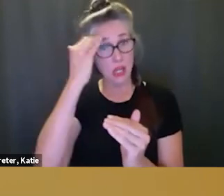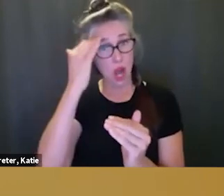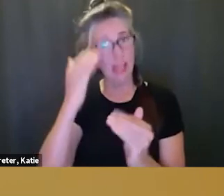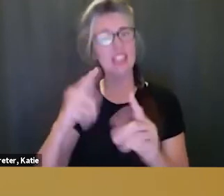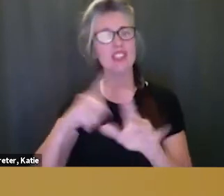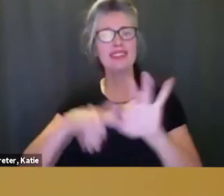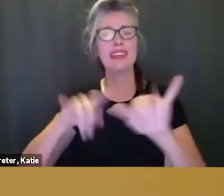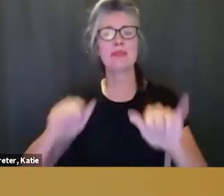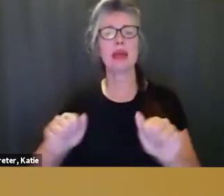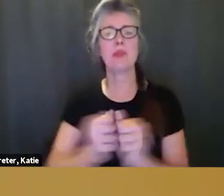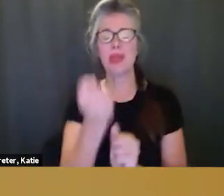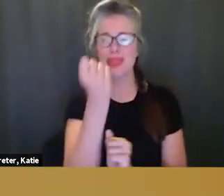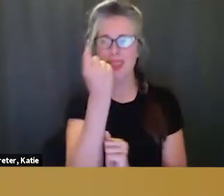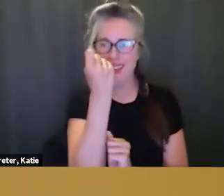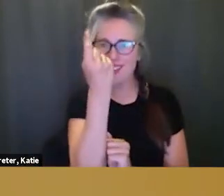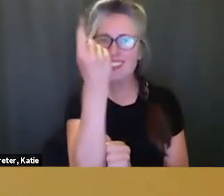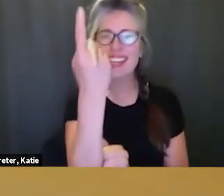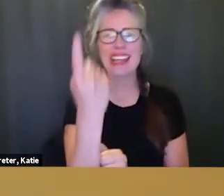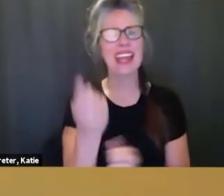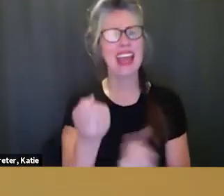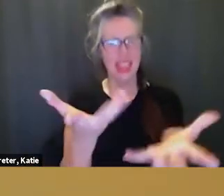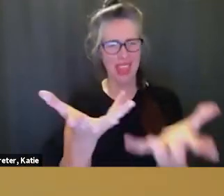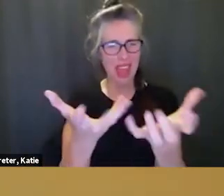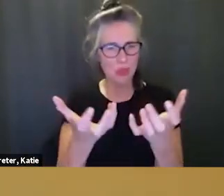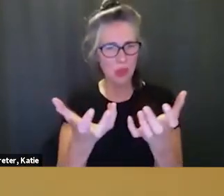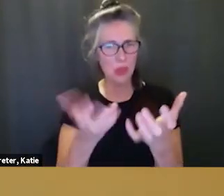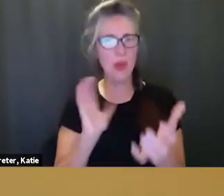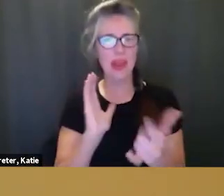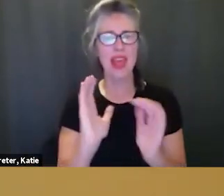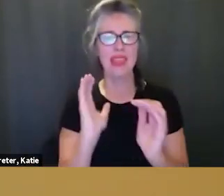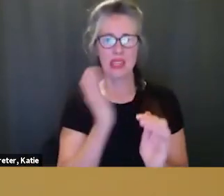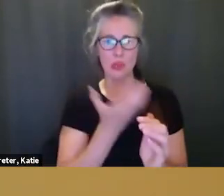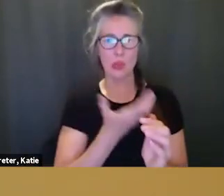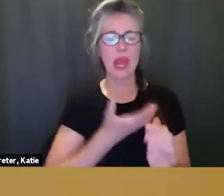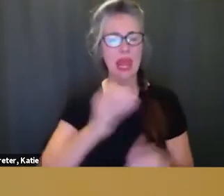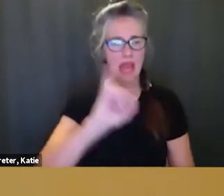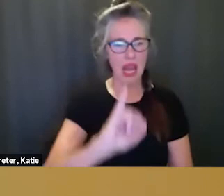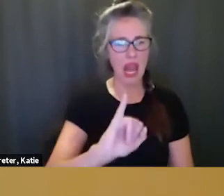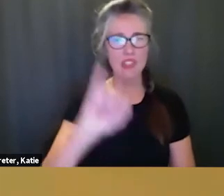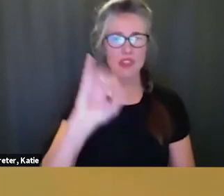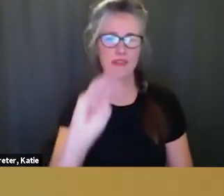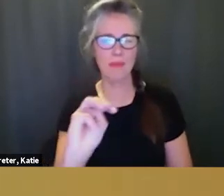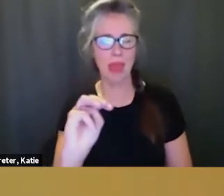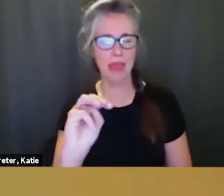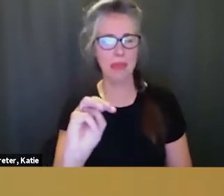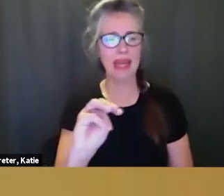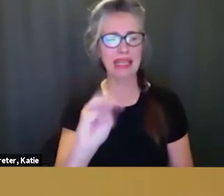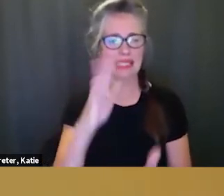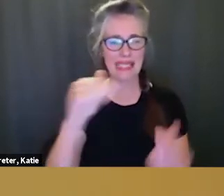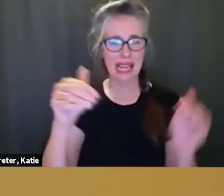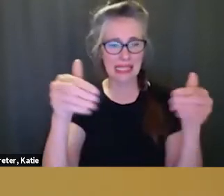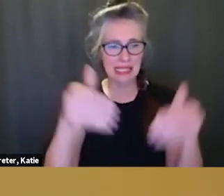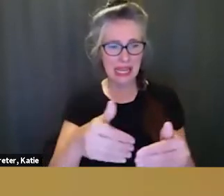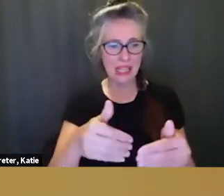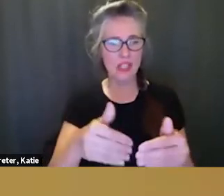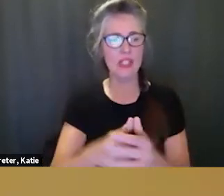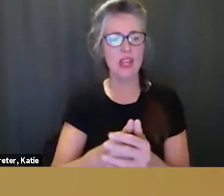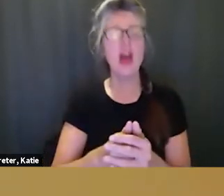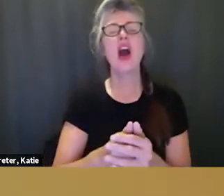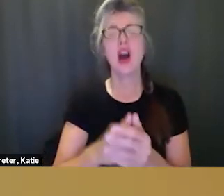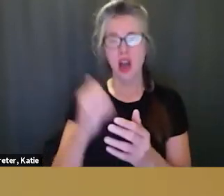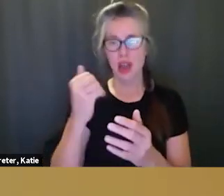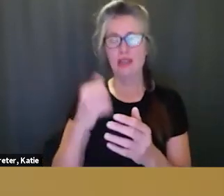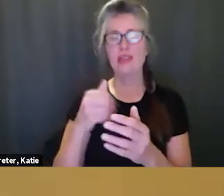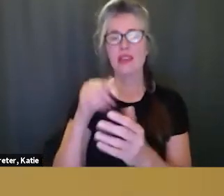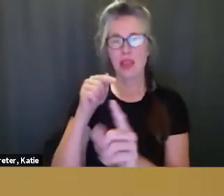want. That's what a community would want. And illustrative mathematics is centered on the standards of mathematical